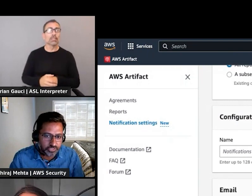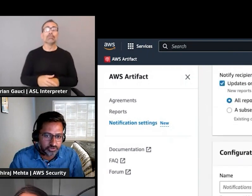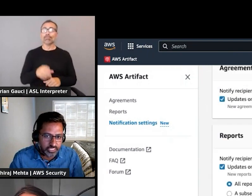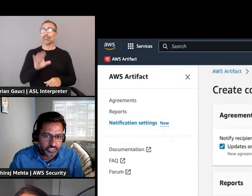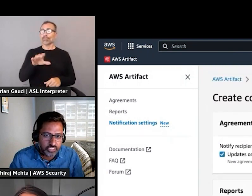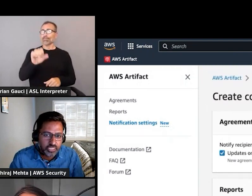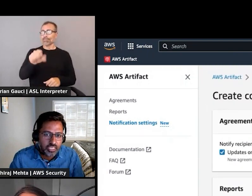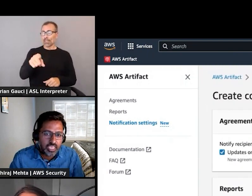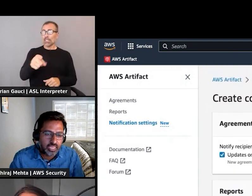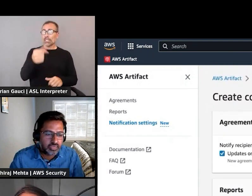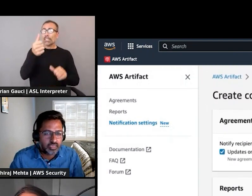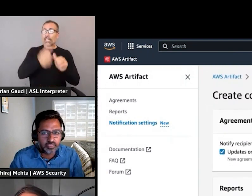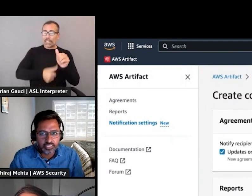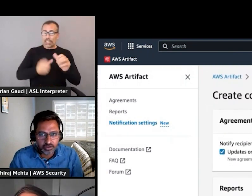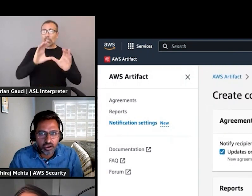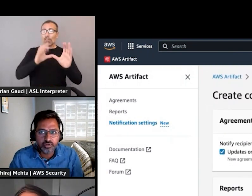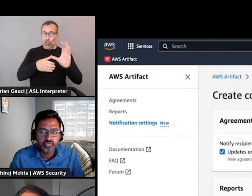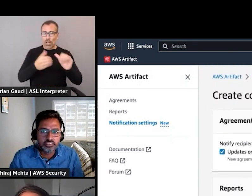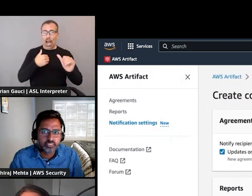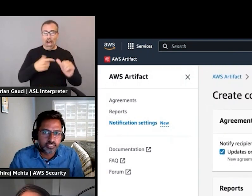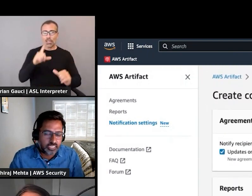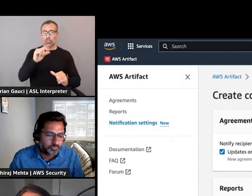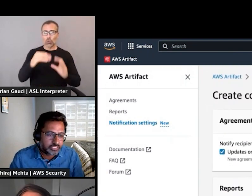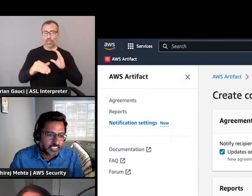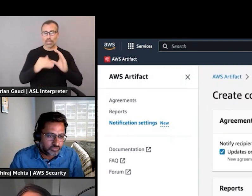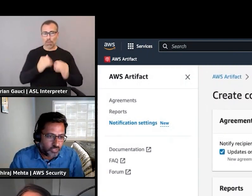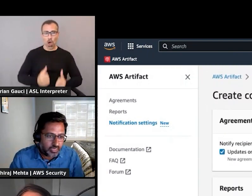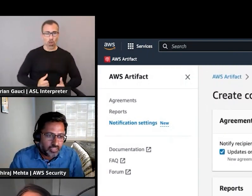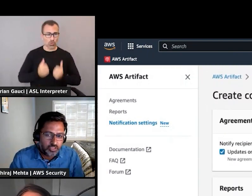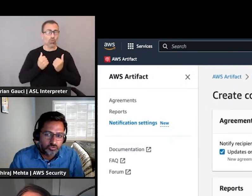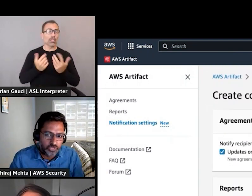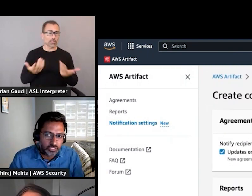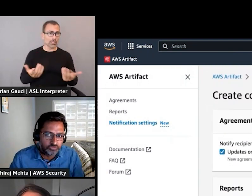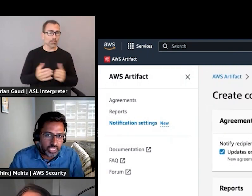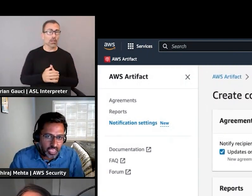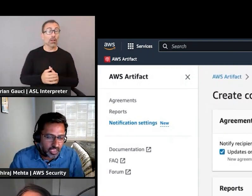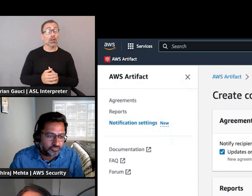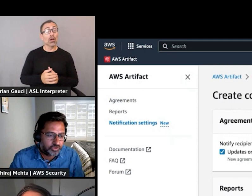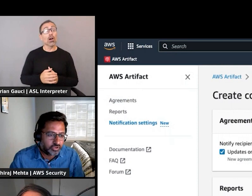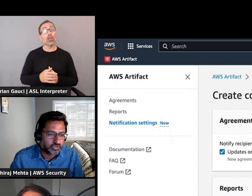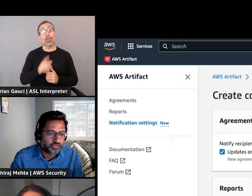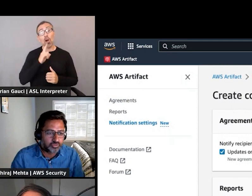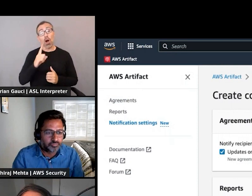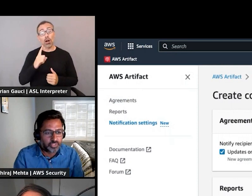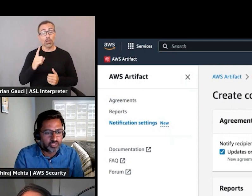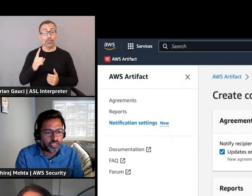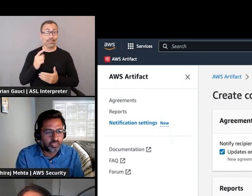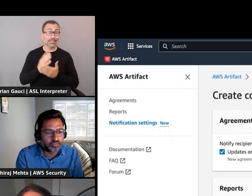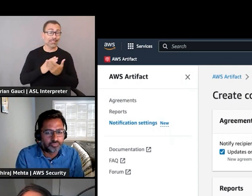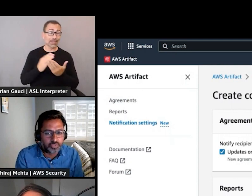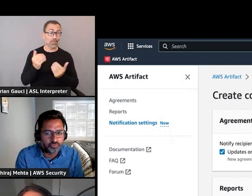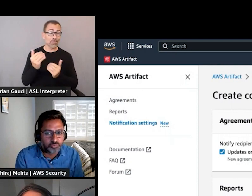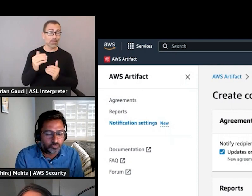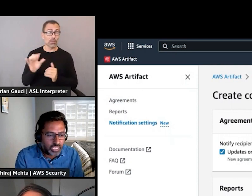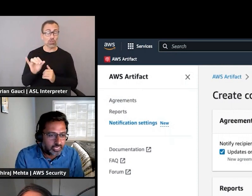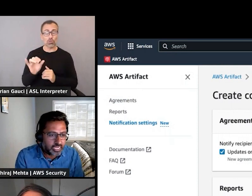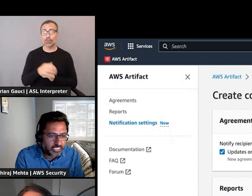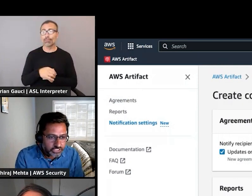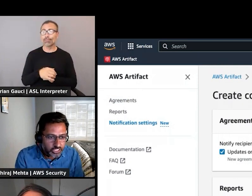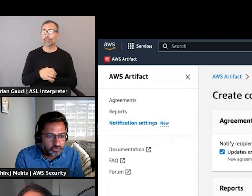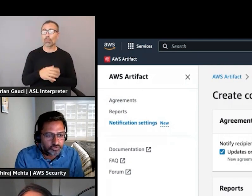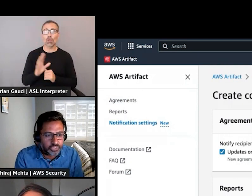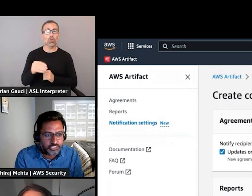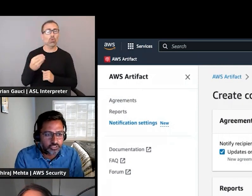per configuration, and there are certain limits as well. We have uh,